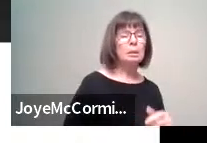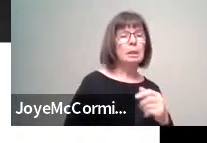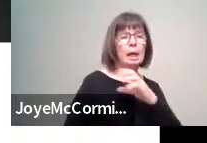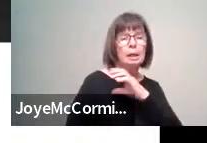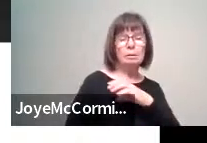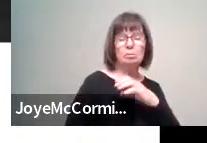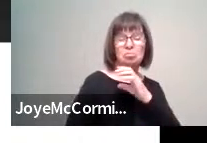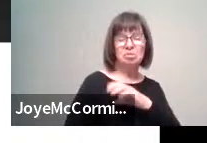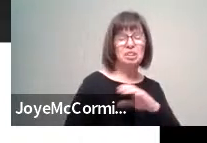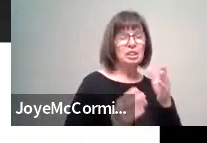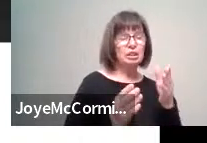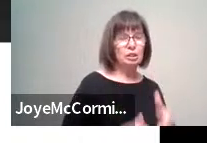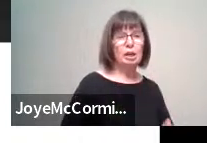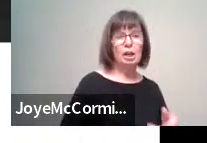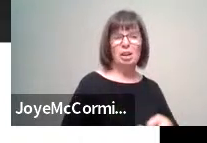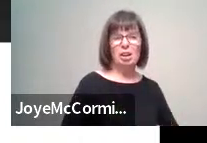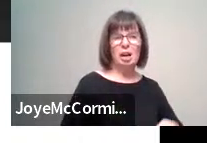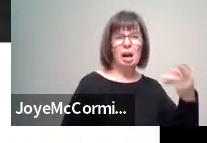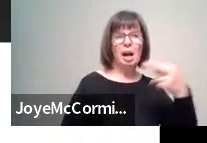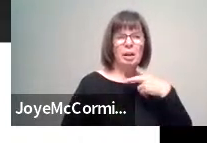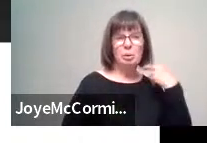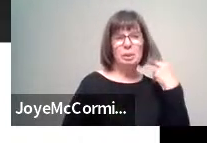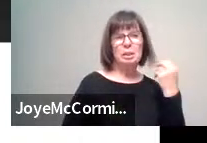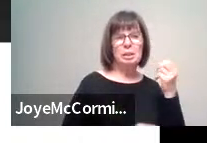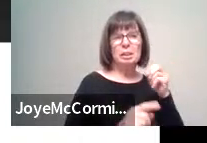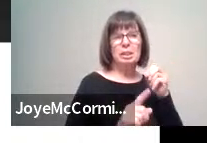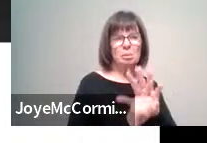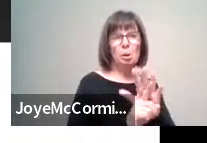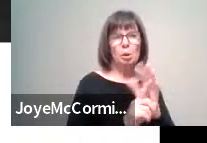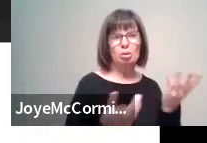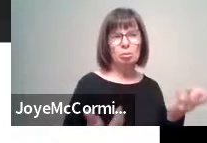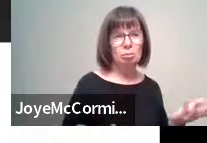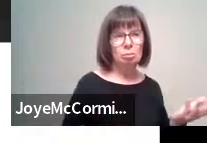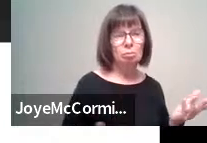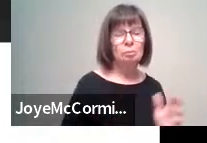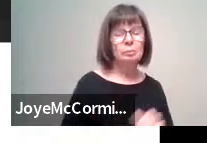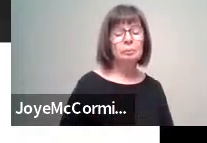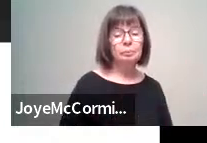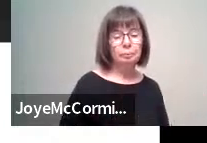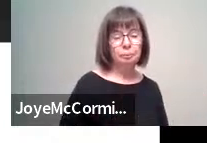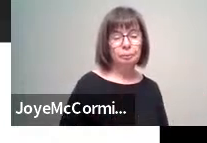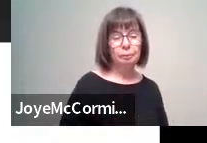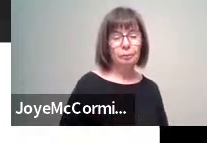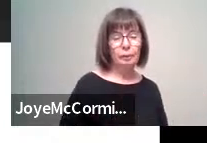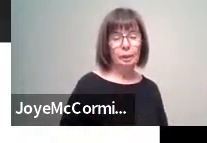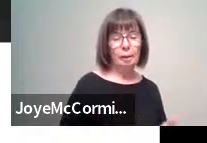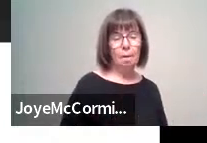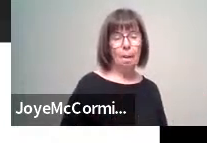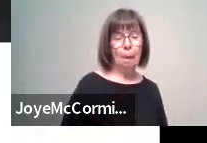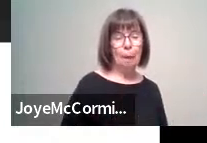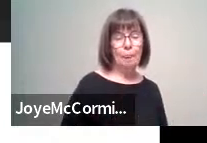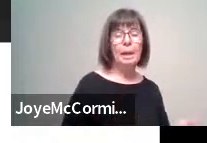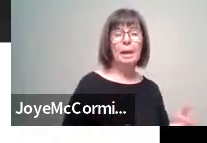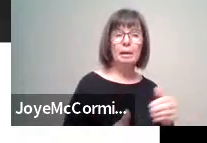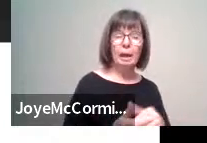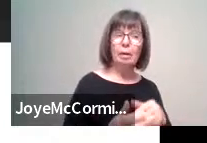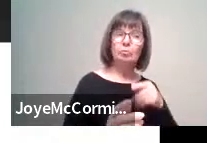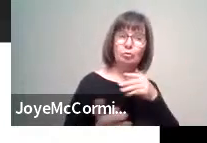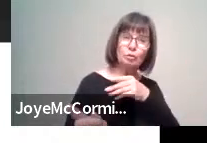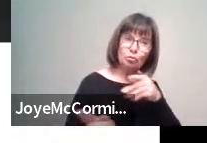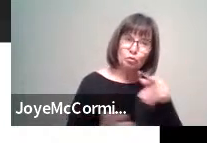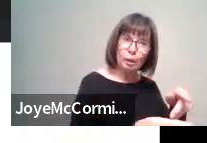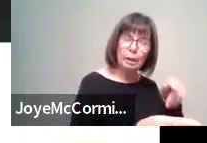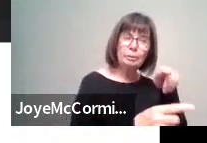who've had high-risk occupational exposure. And again, pointing to the website that was recently